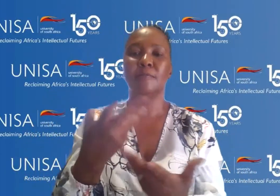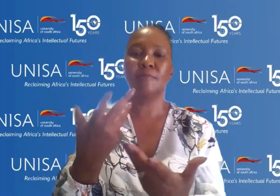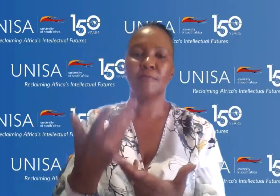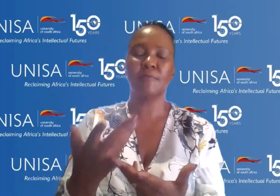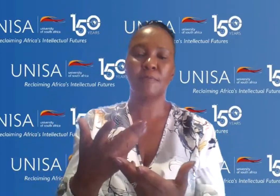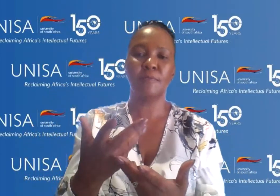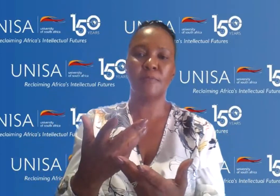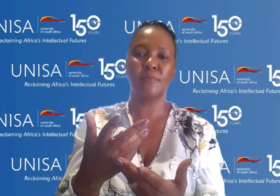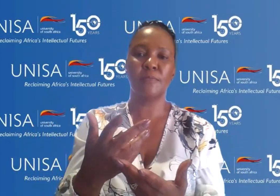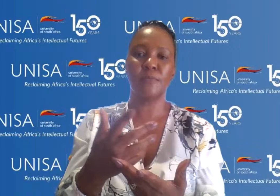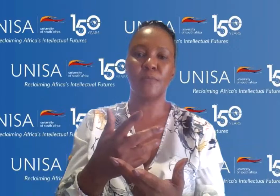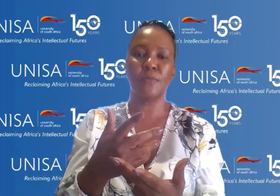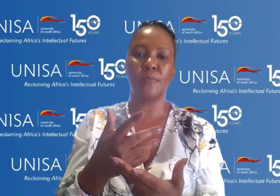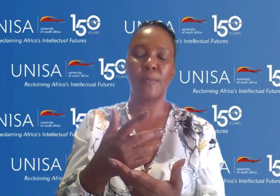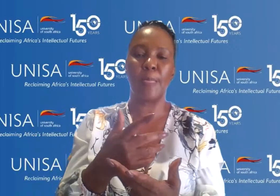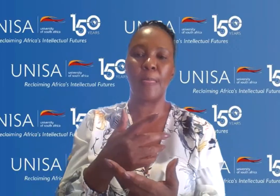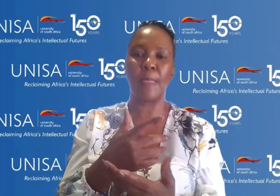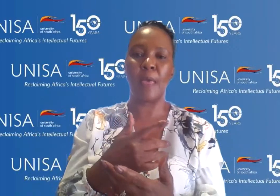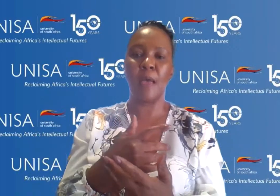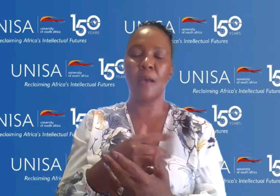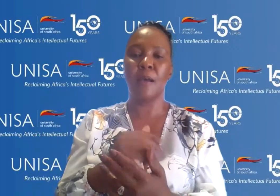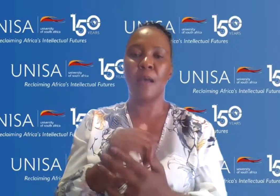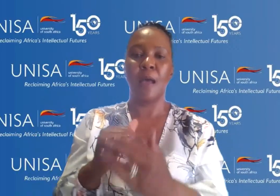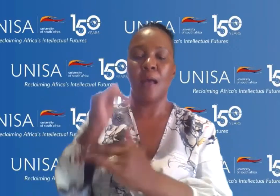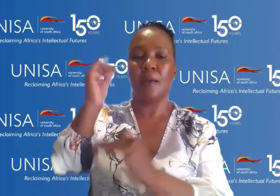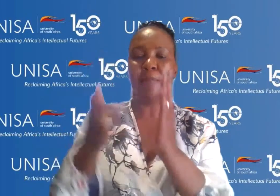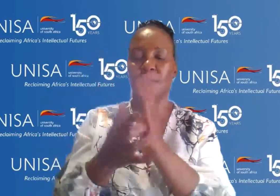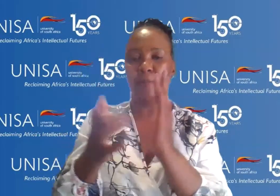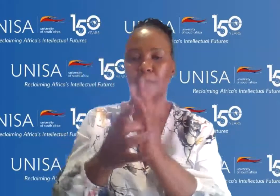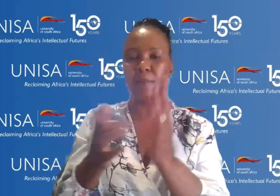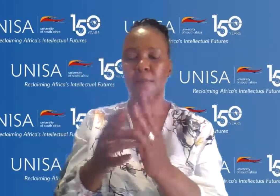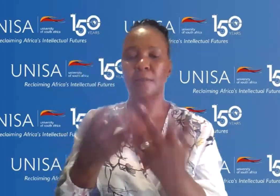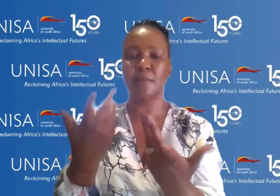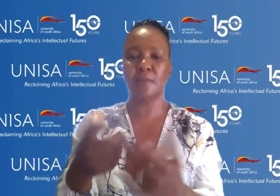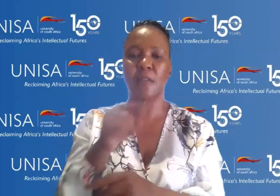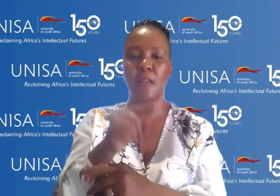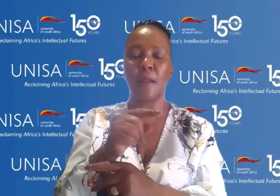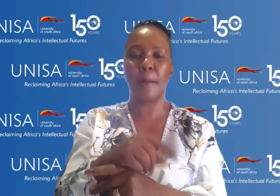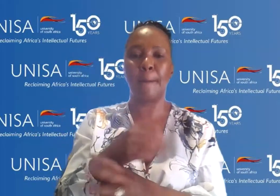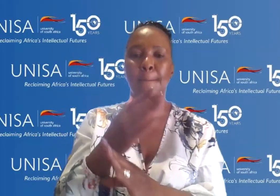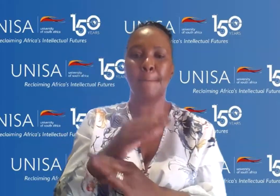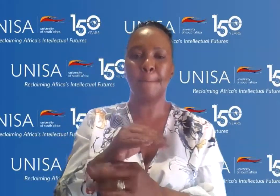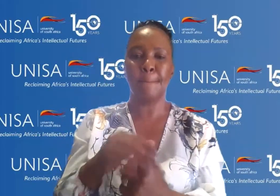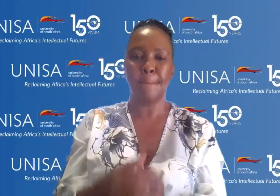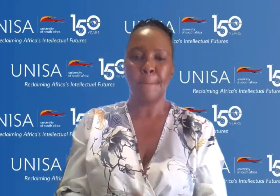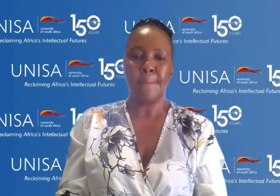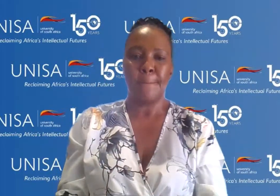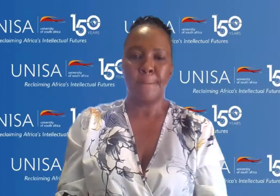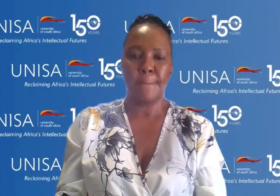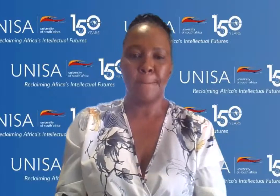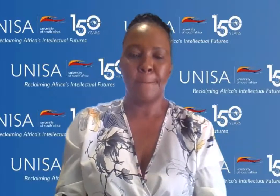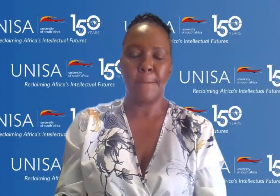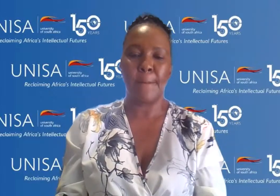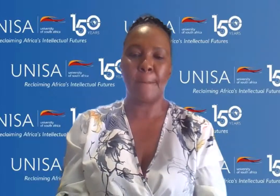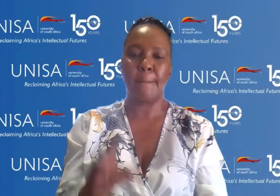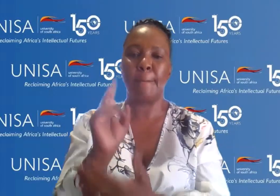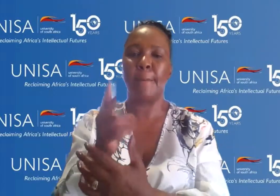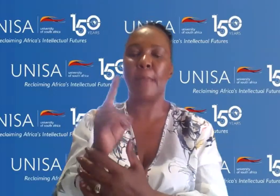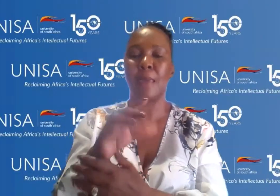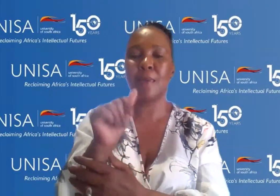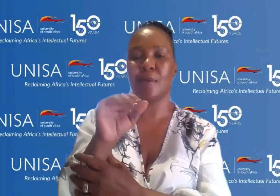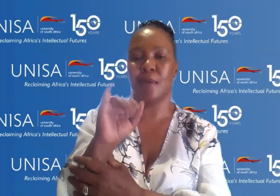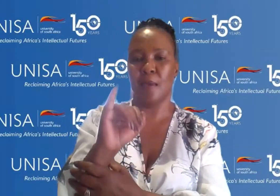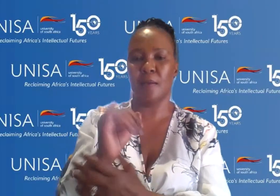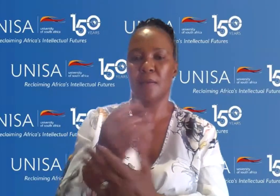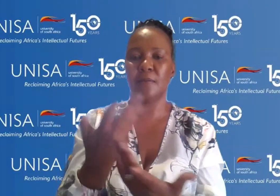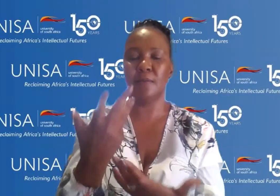for ladies with technology. Then we've got this one, the mobile learning, and we've got the AI that we also